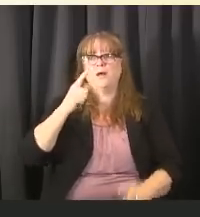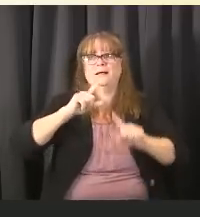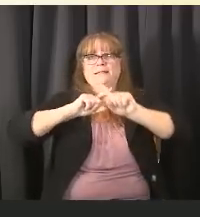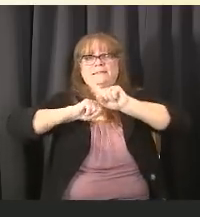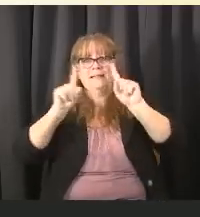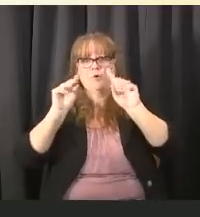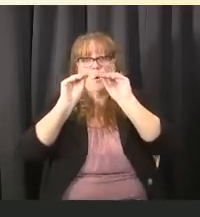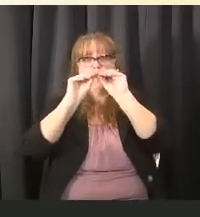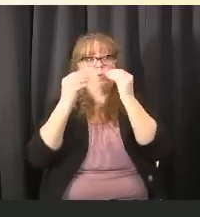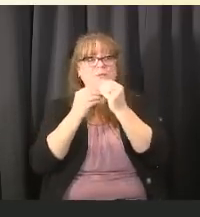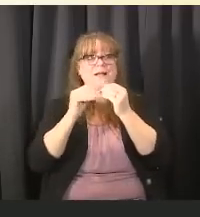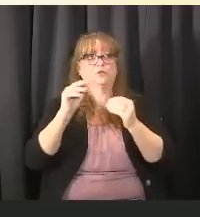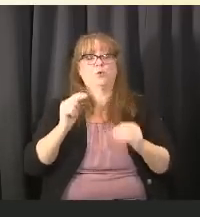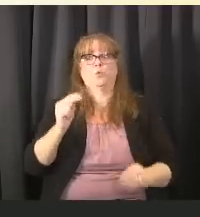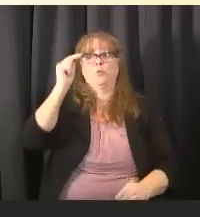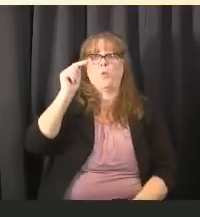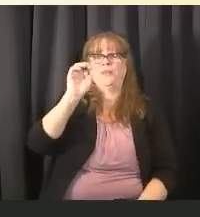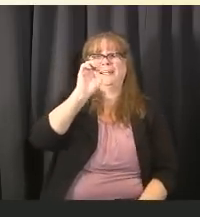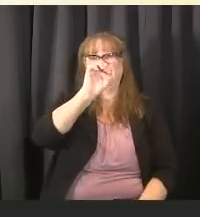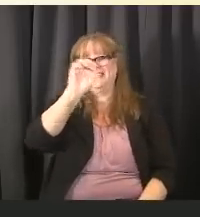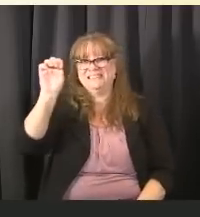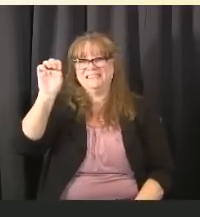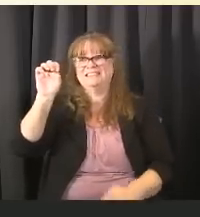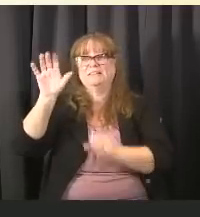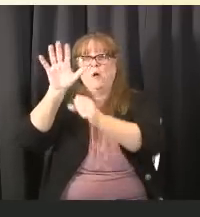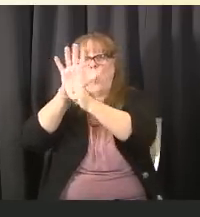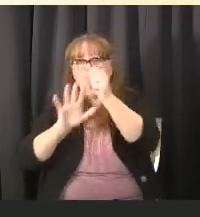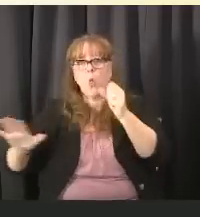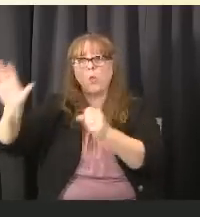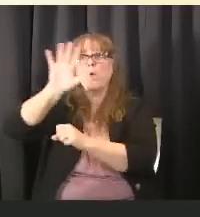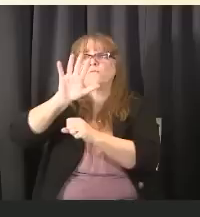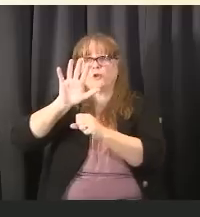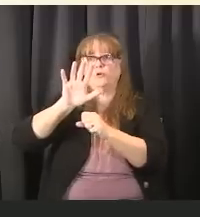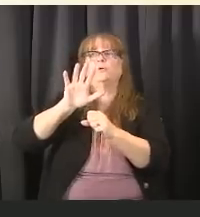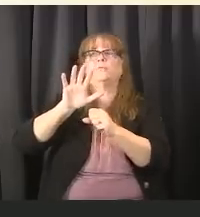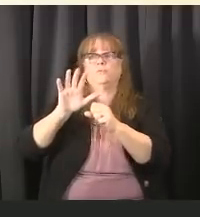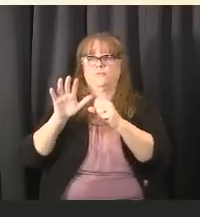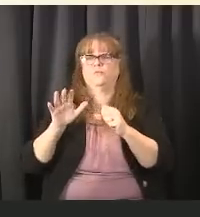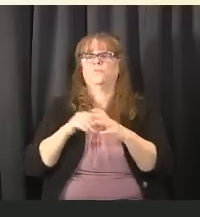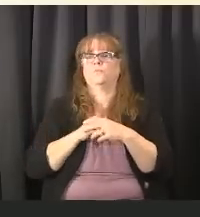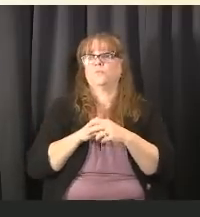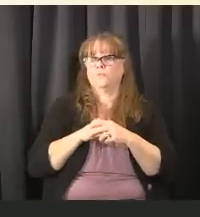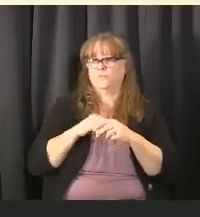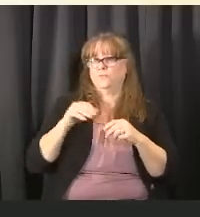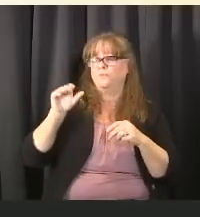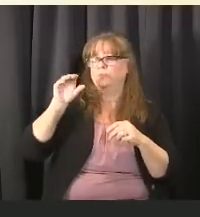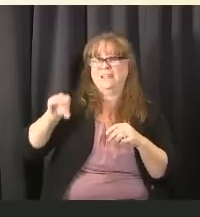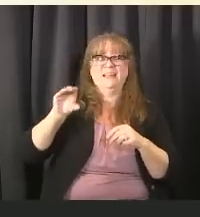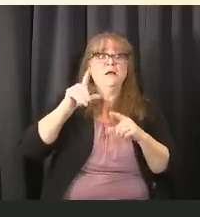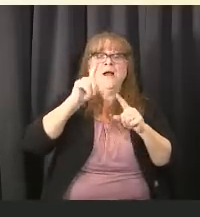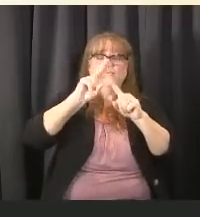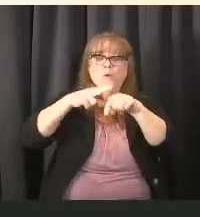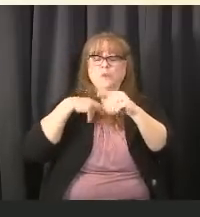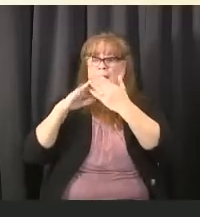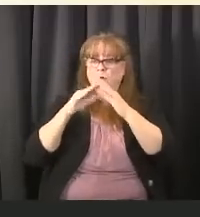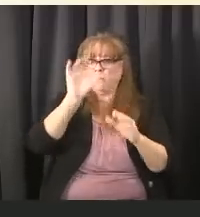community in the state. And so it's a very large network with the mission of serving the underserved.